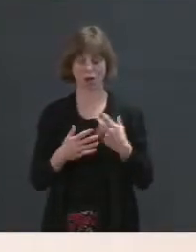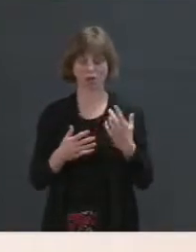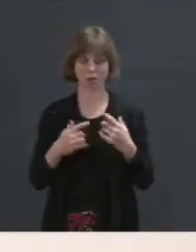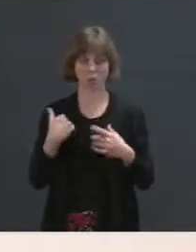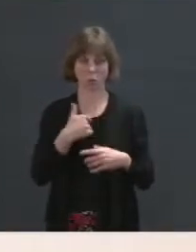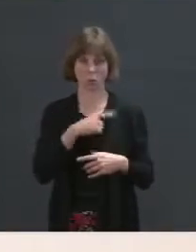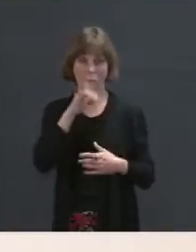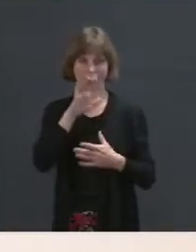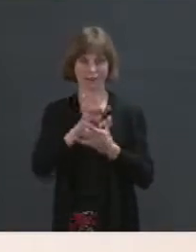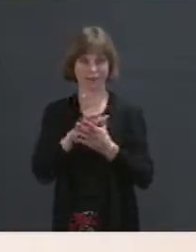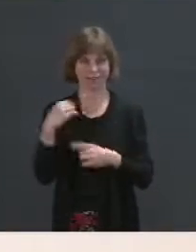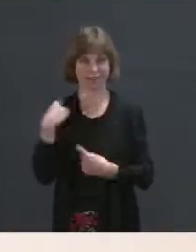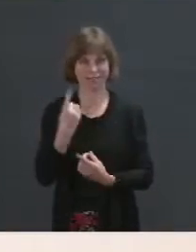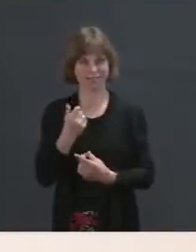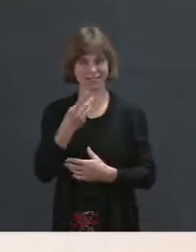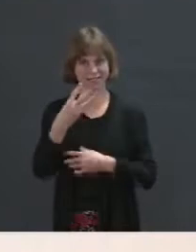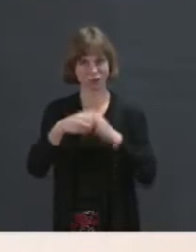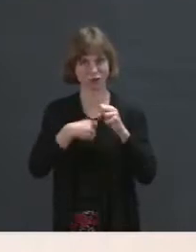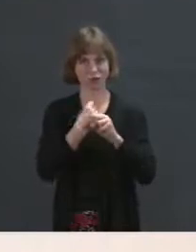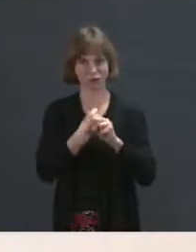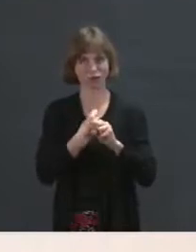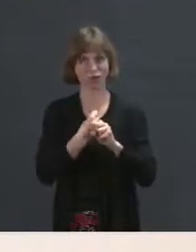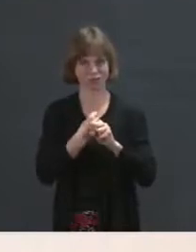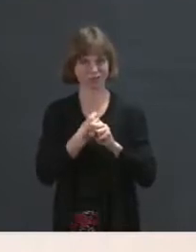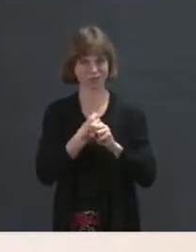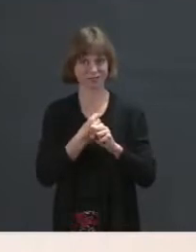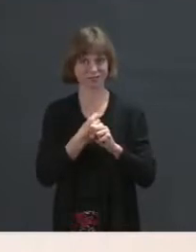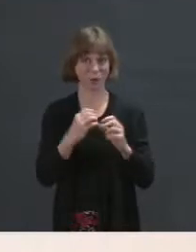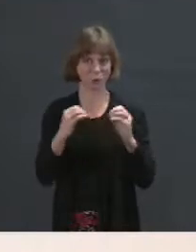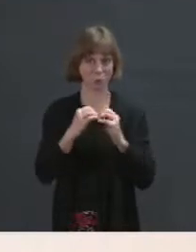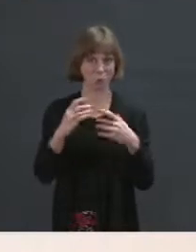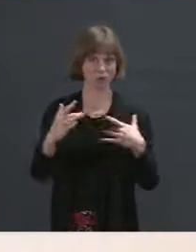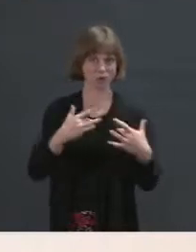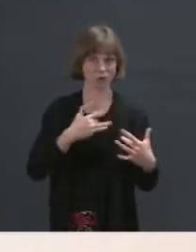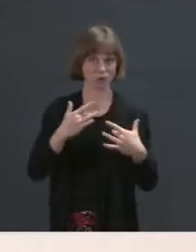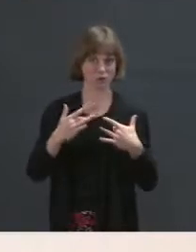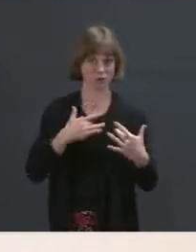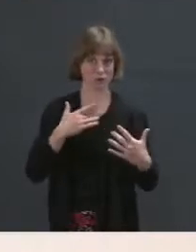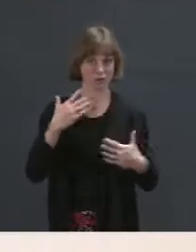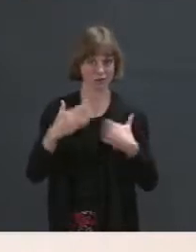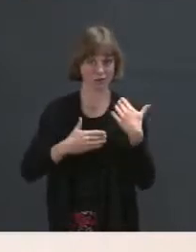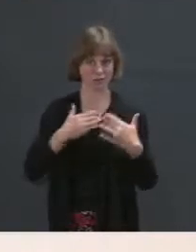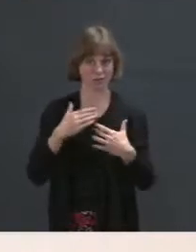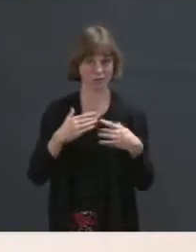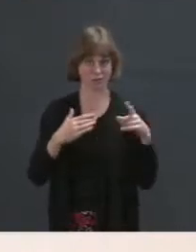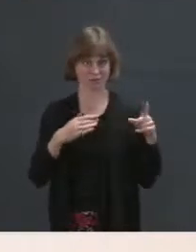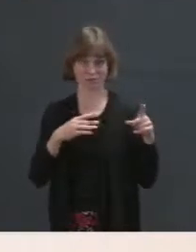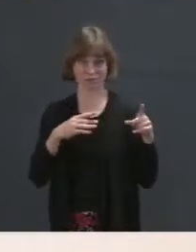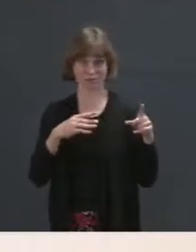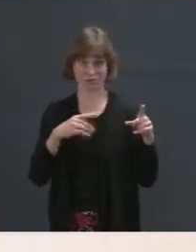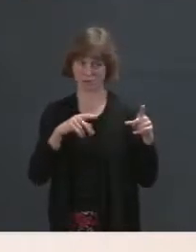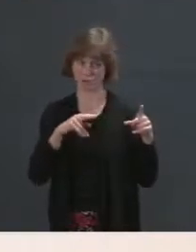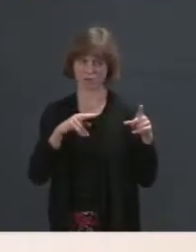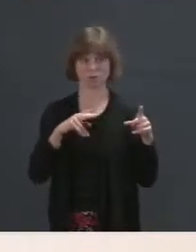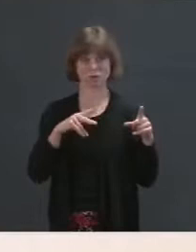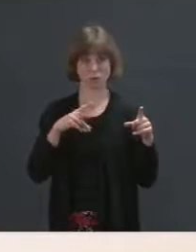the last several years, there have been more concerning steps that have been taken by Vladimir Putin and by members of the Kremlin,